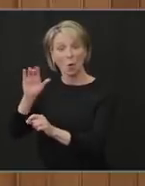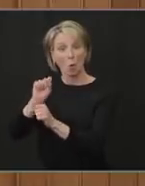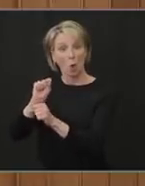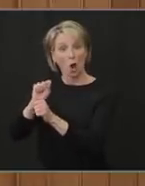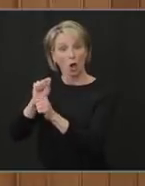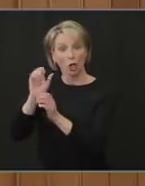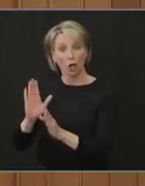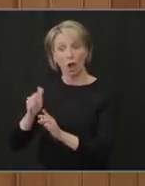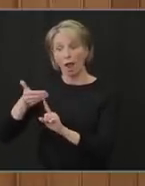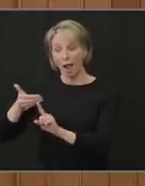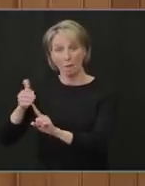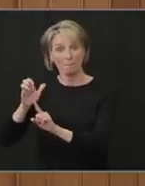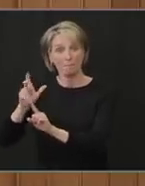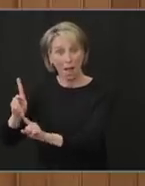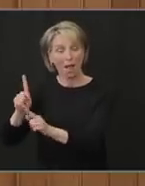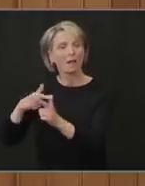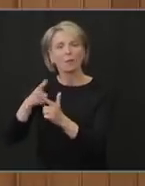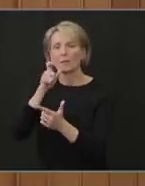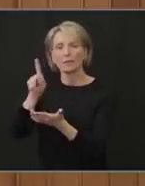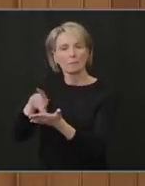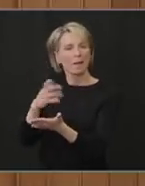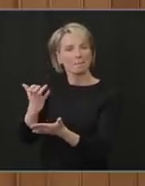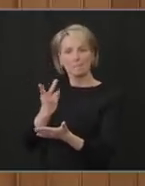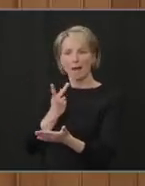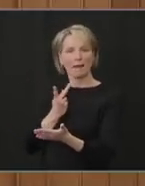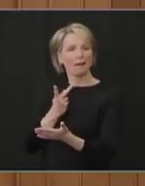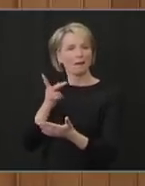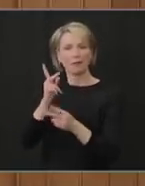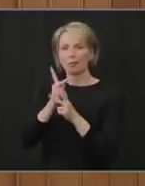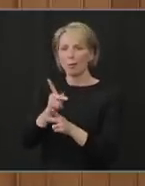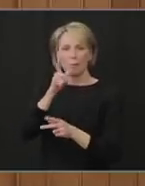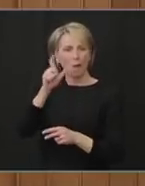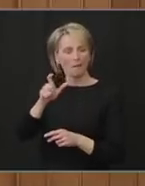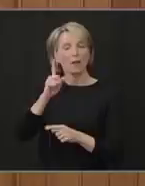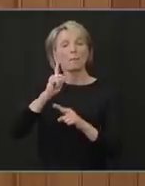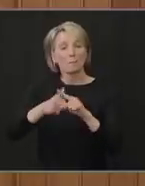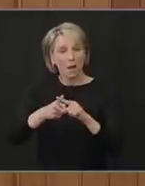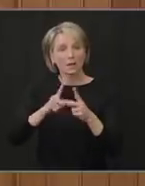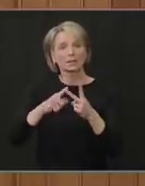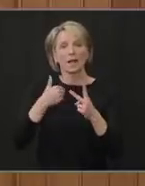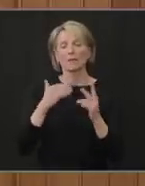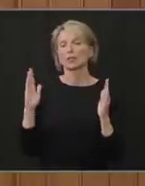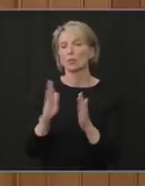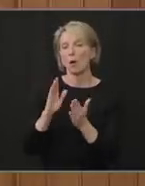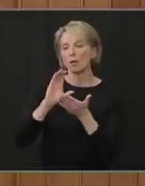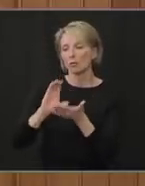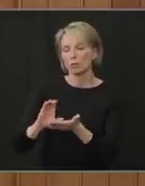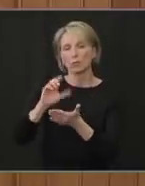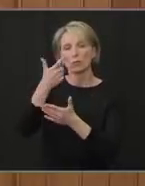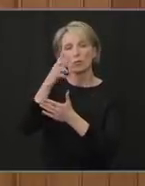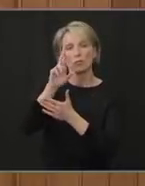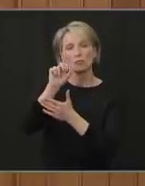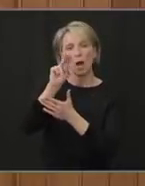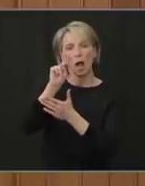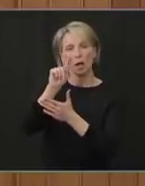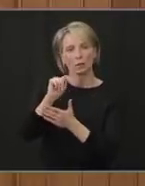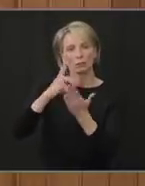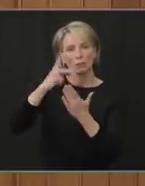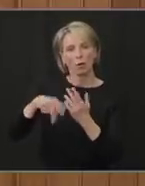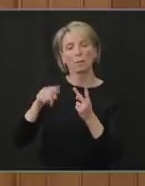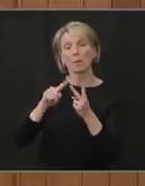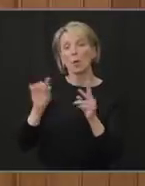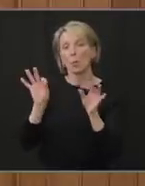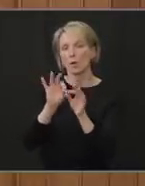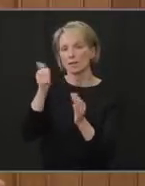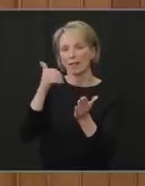addition to a small grant program of $10,000 that can be used right now for emergency